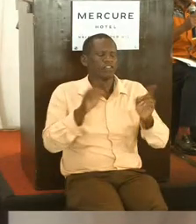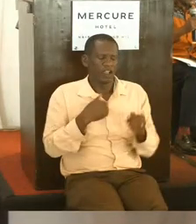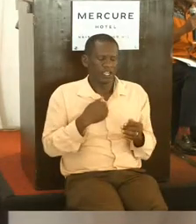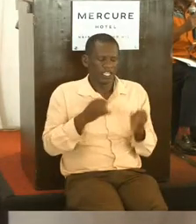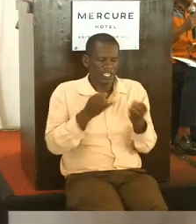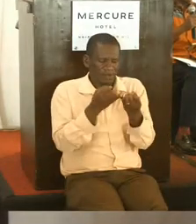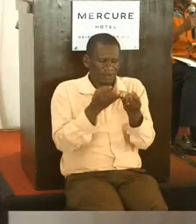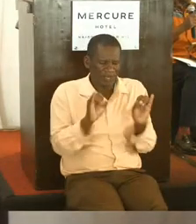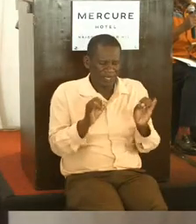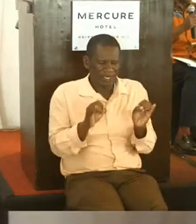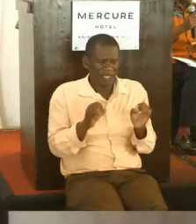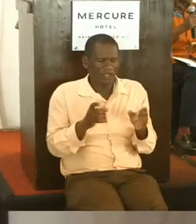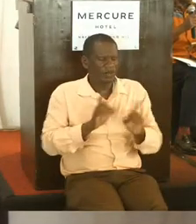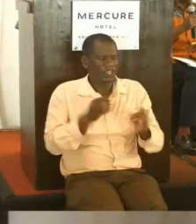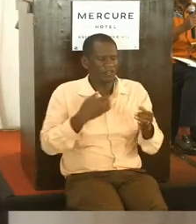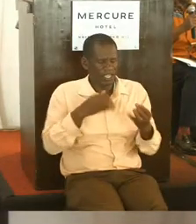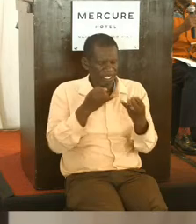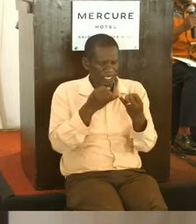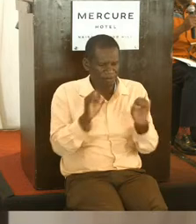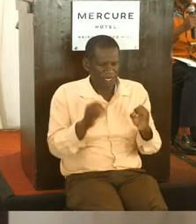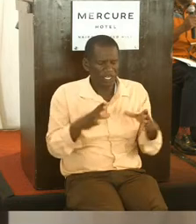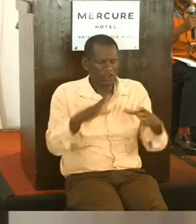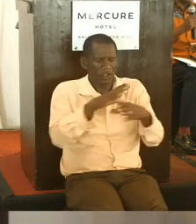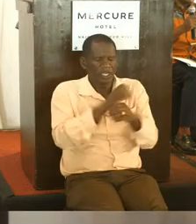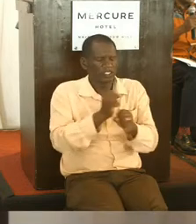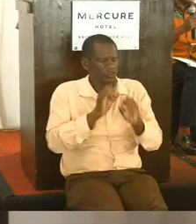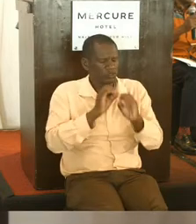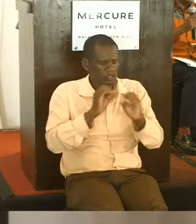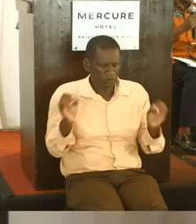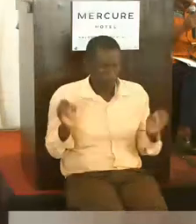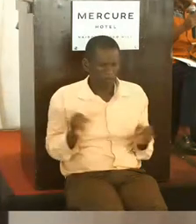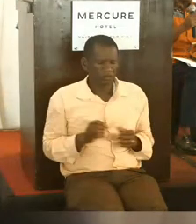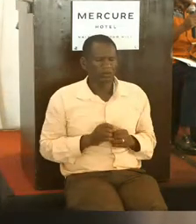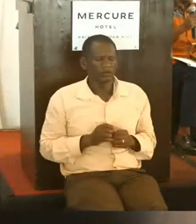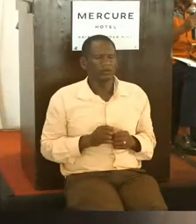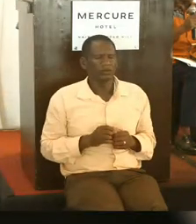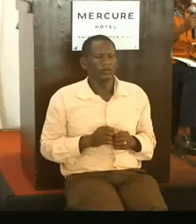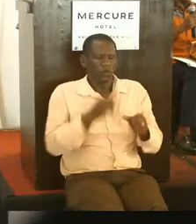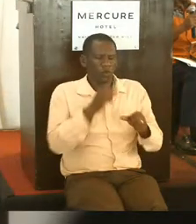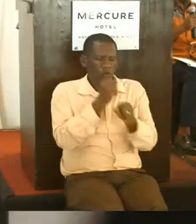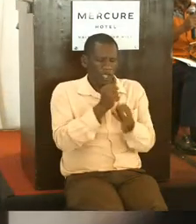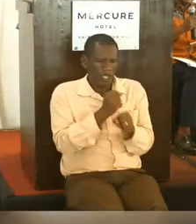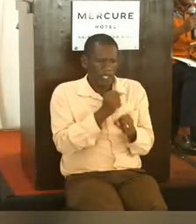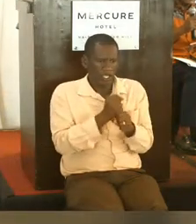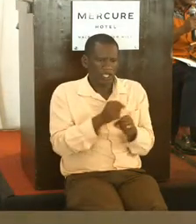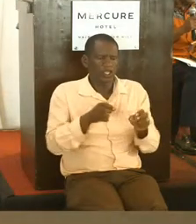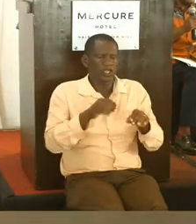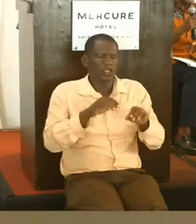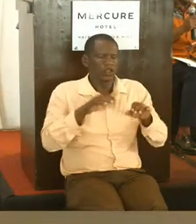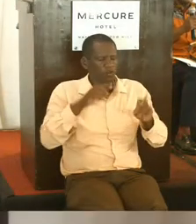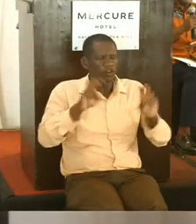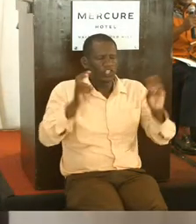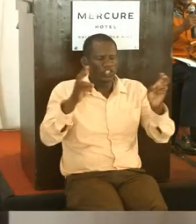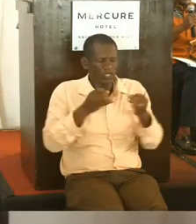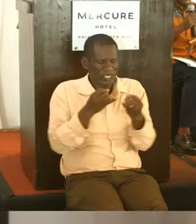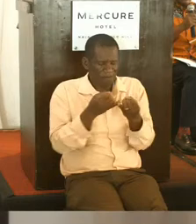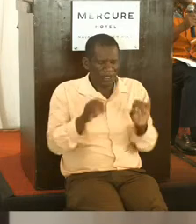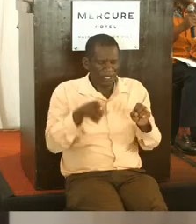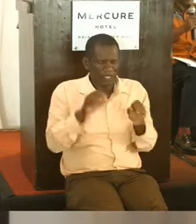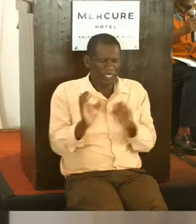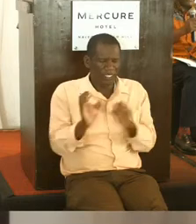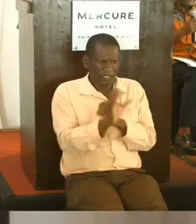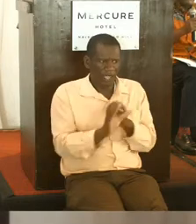Independence uh organizations working on issues independently in this